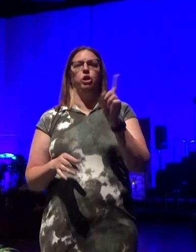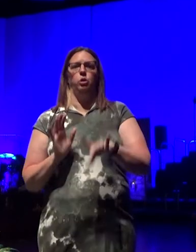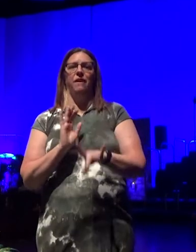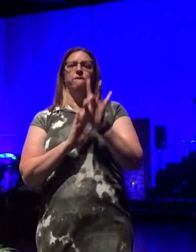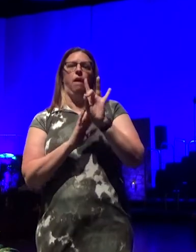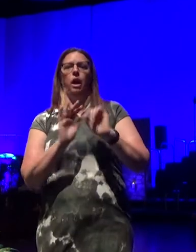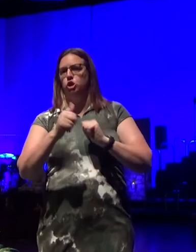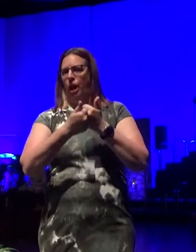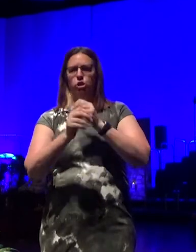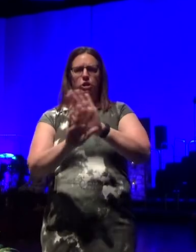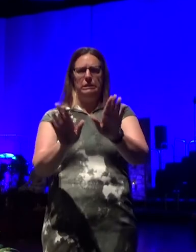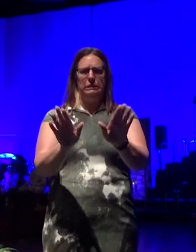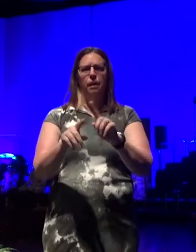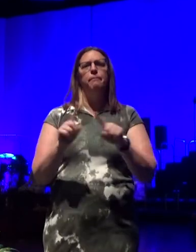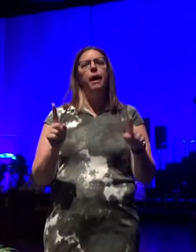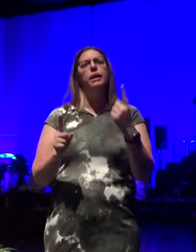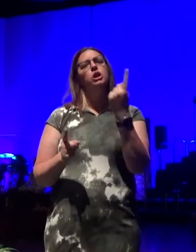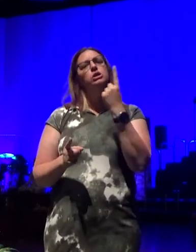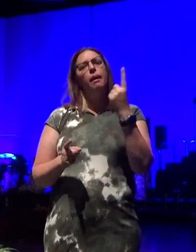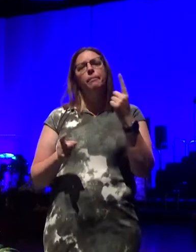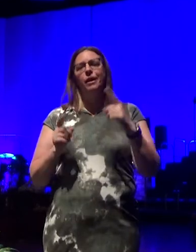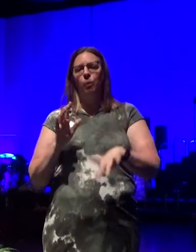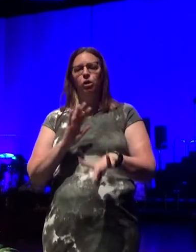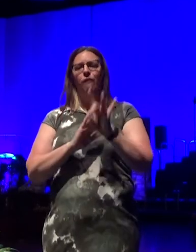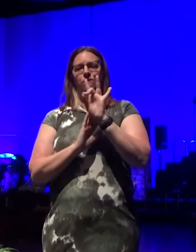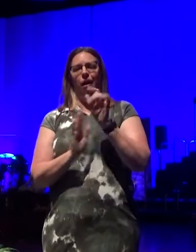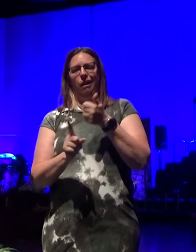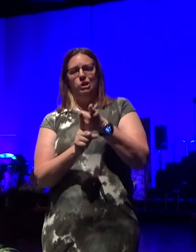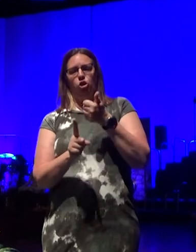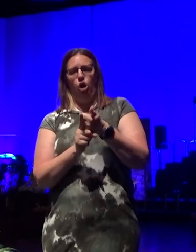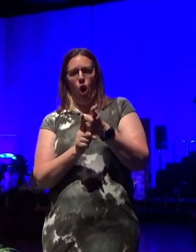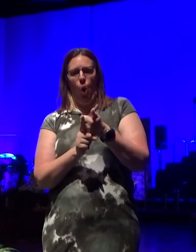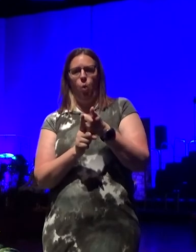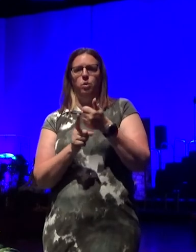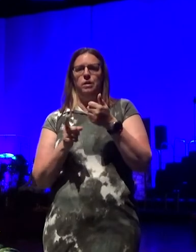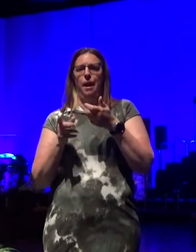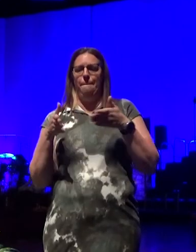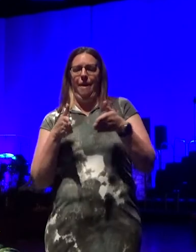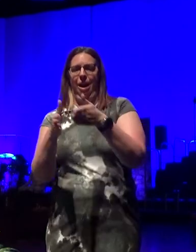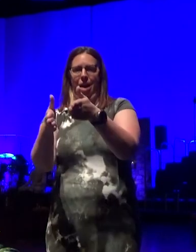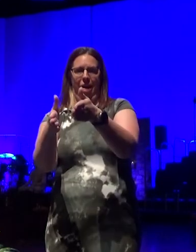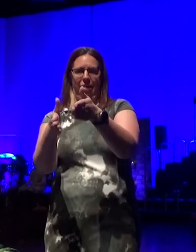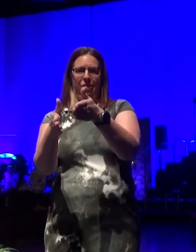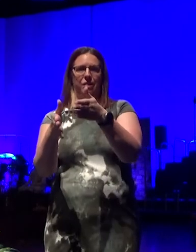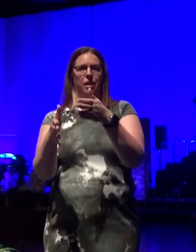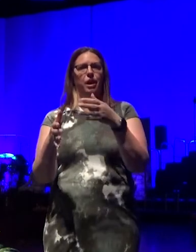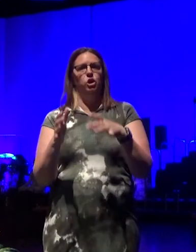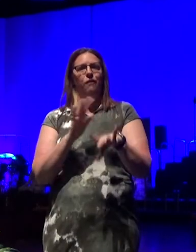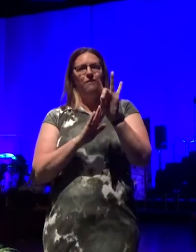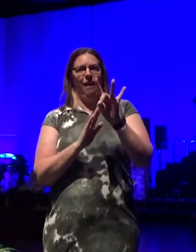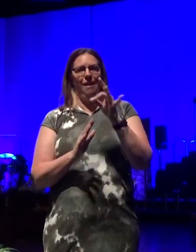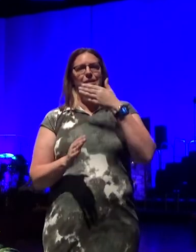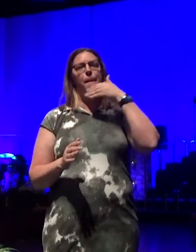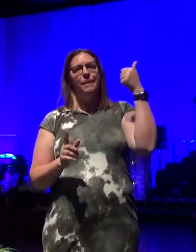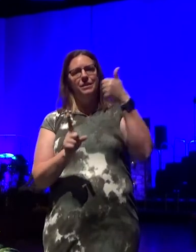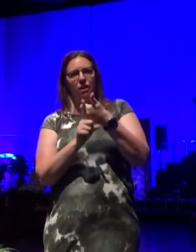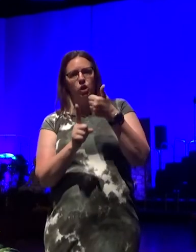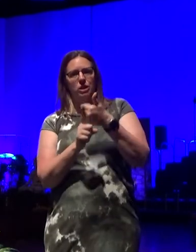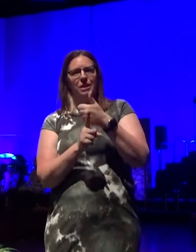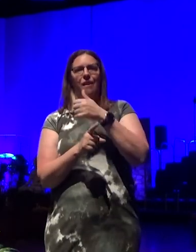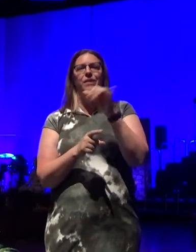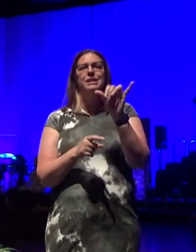that happens when we bring forth the best of ourselves. It's like the universe springs into action. Mother